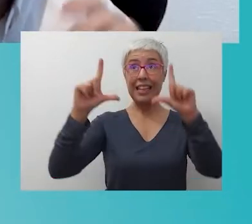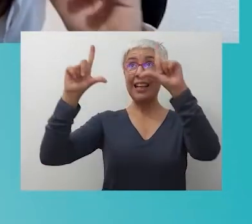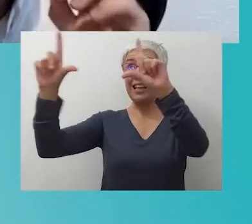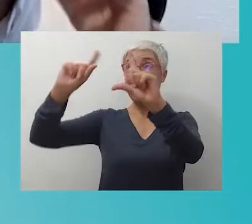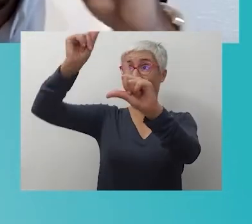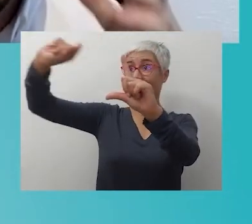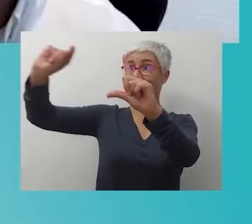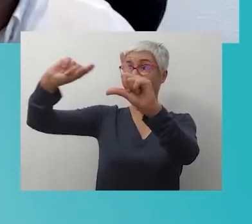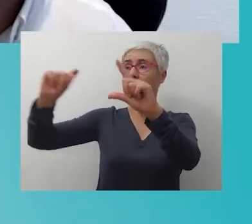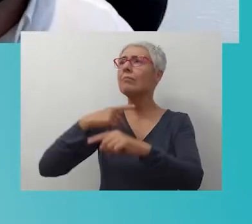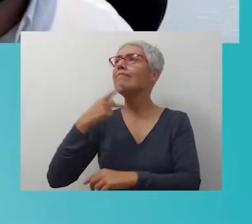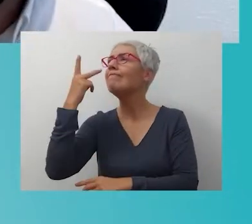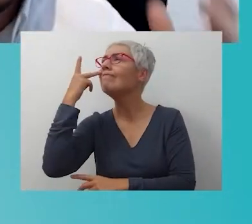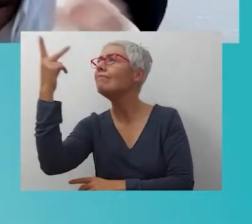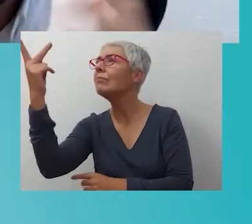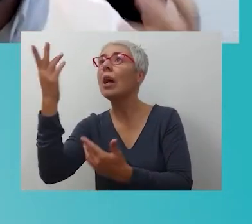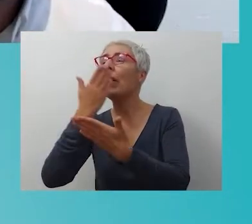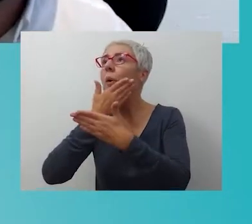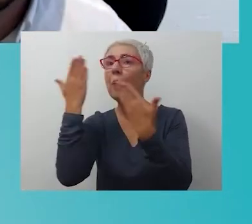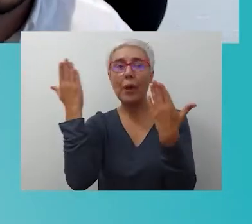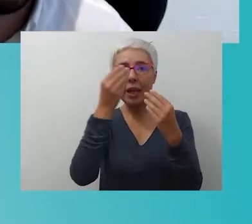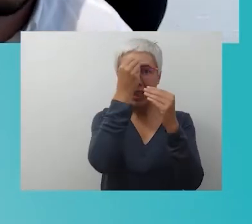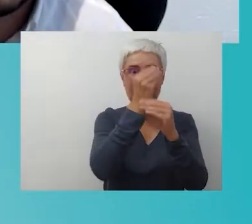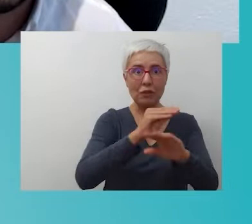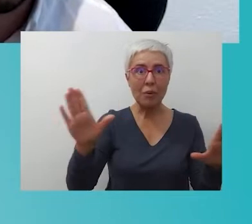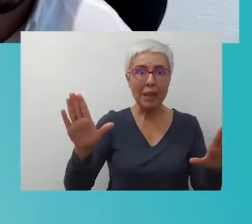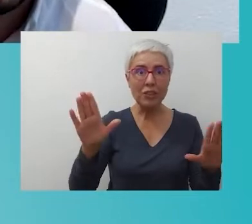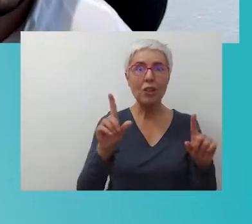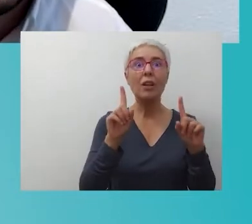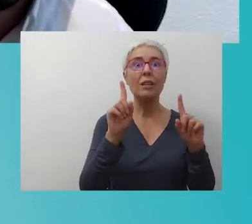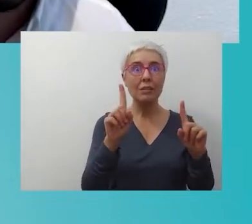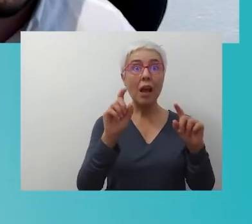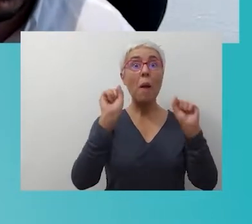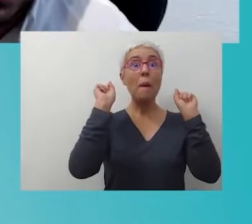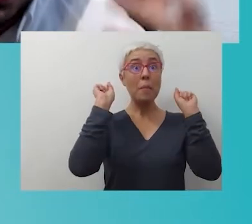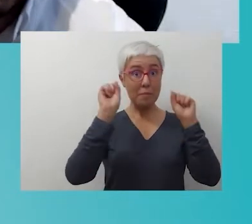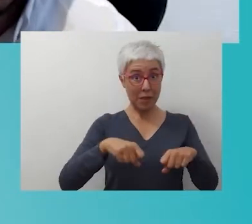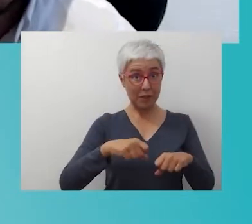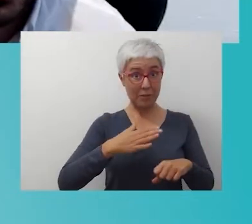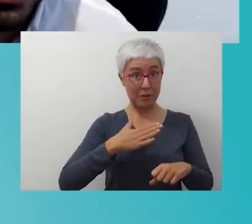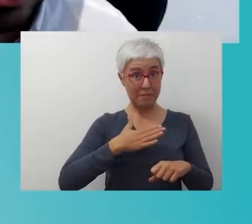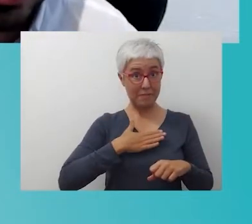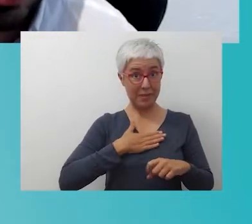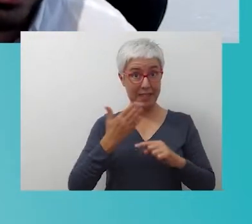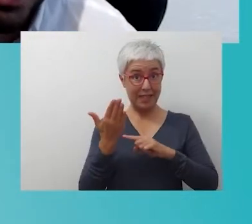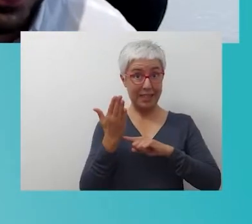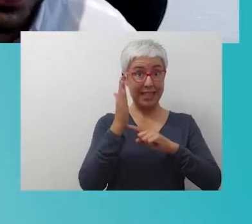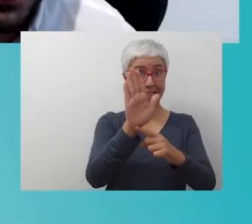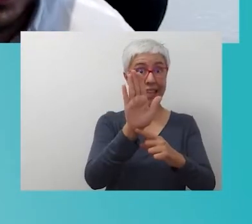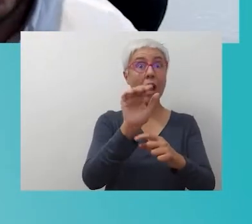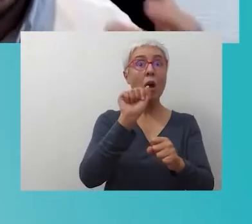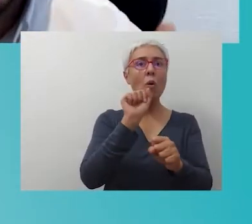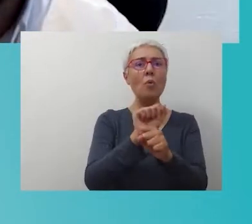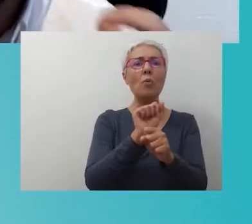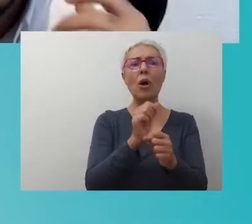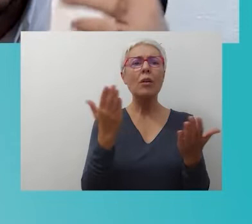blackboard, we just see a small portion of the blackboard and we are losing a lot of vital information. Let me show you Be My Vega.